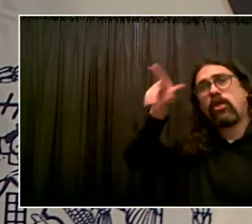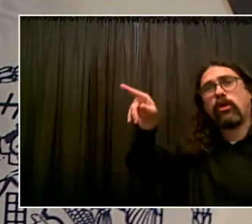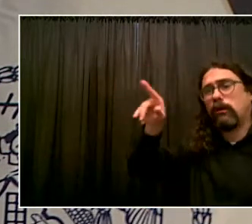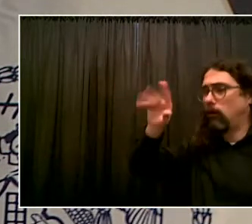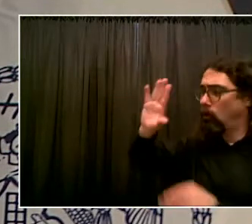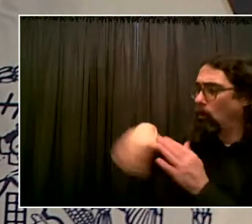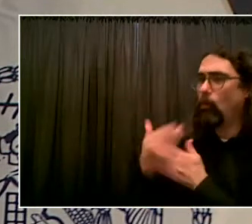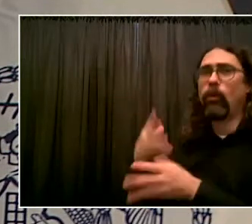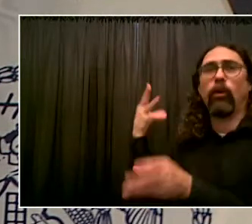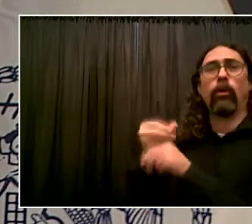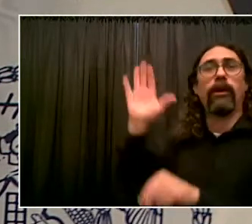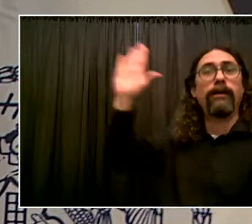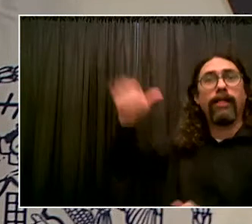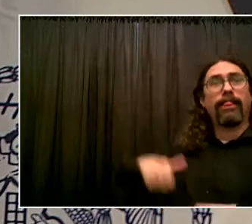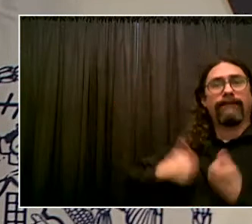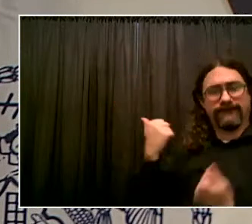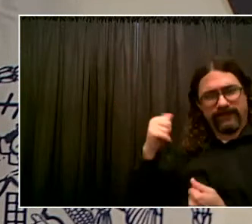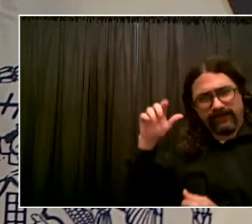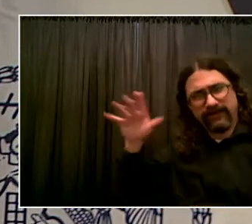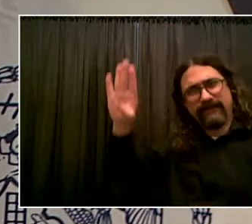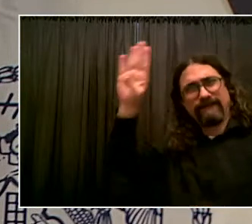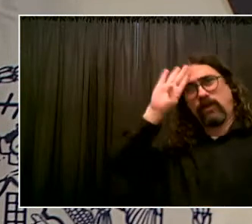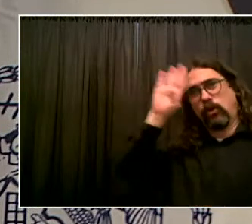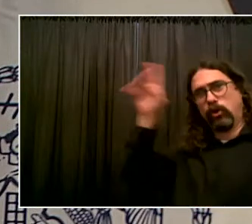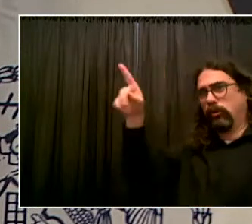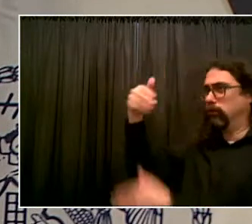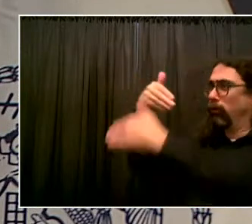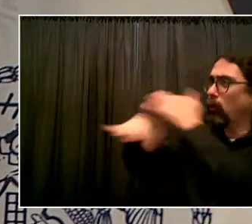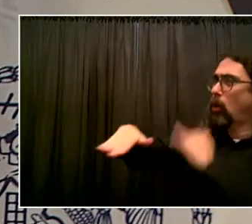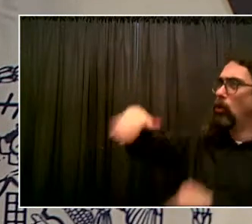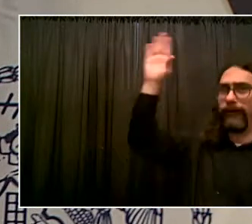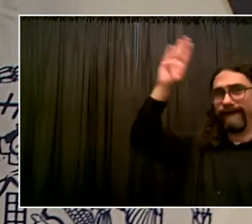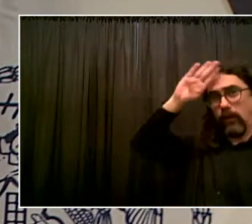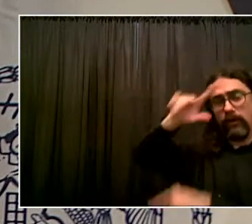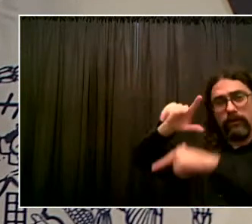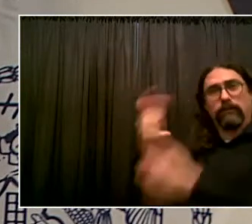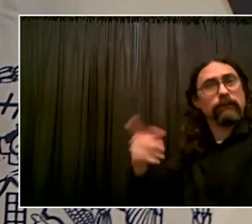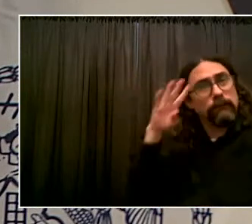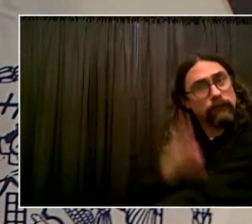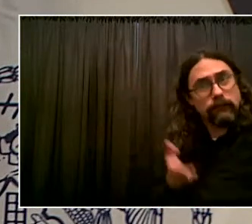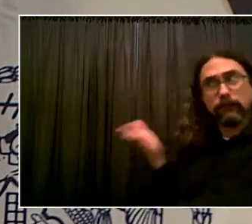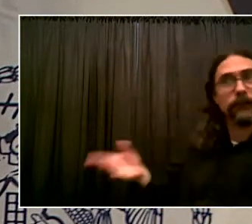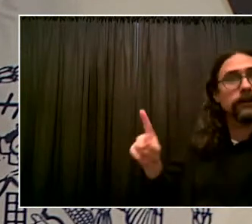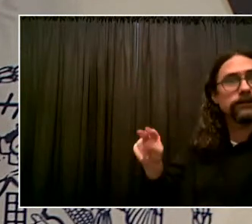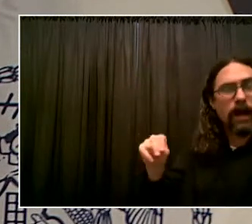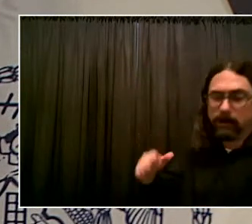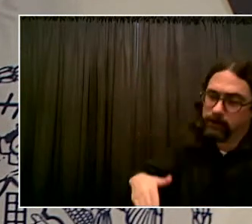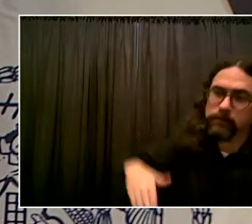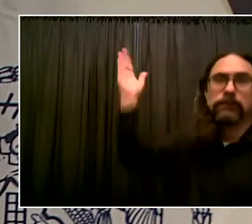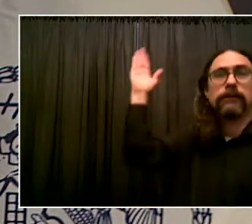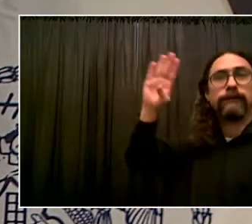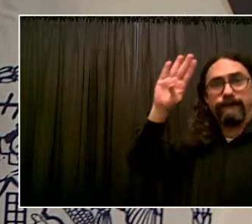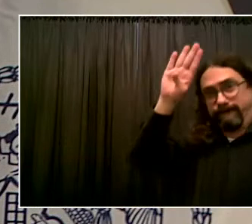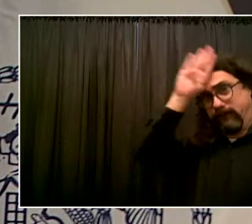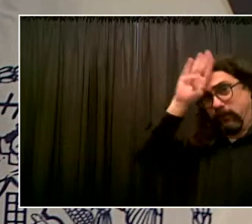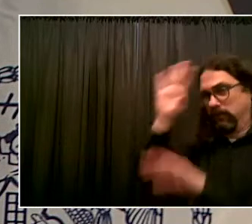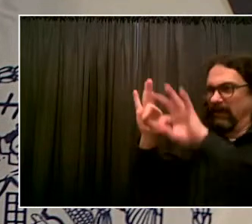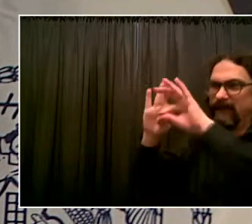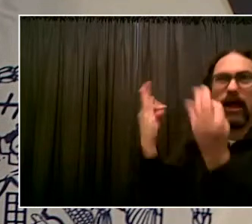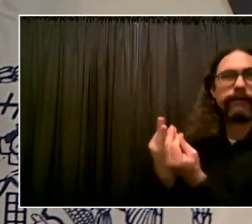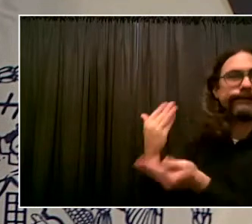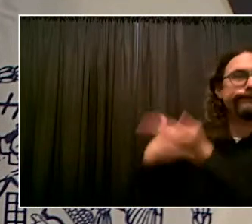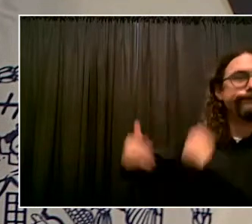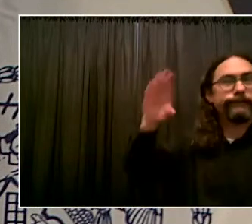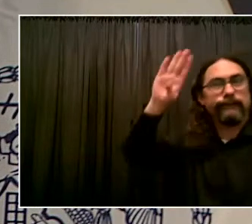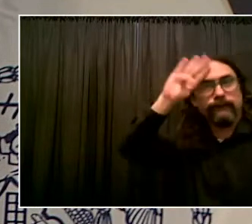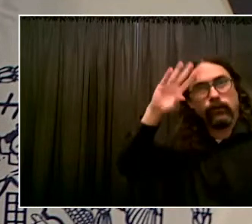City. He's saying it. If there's anyone who can speak with authority about life in the FDNY and how important it is for members to be